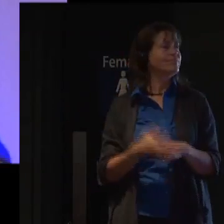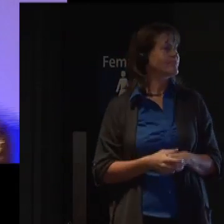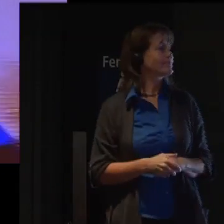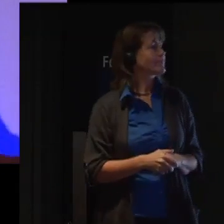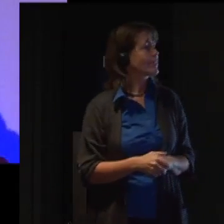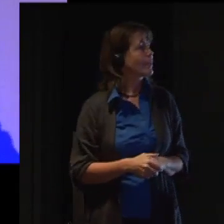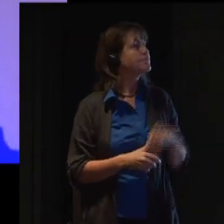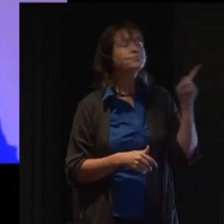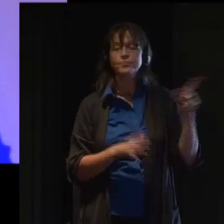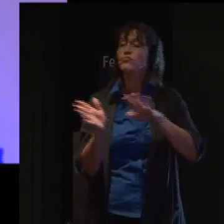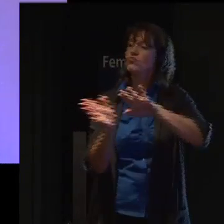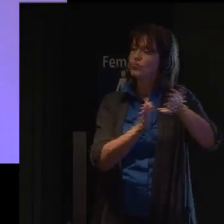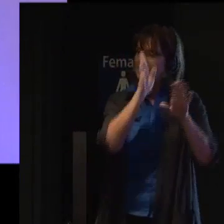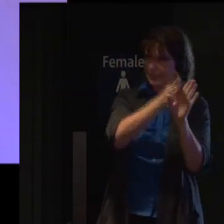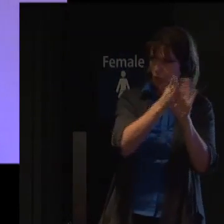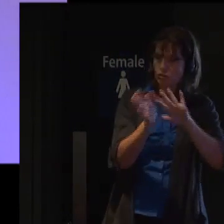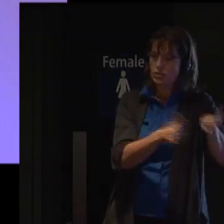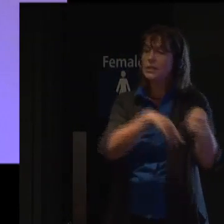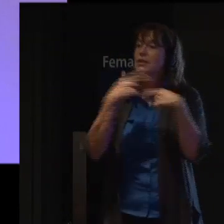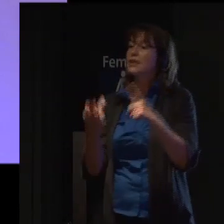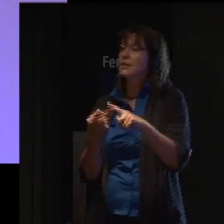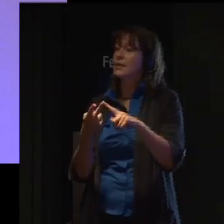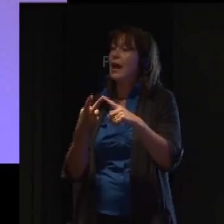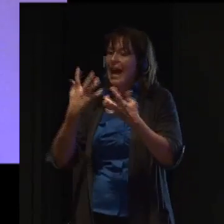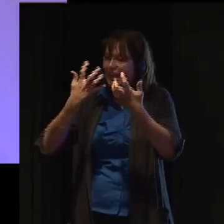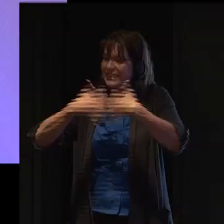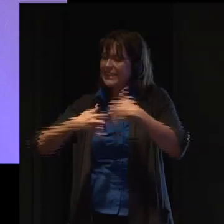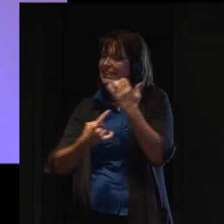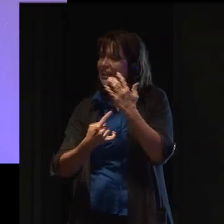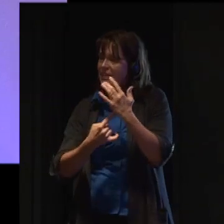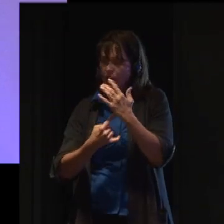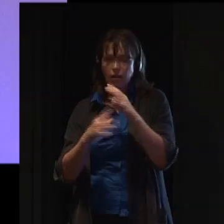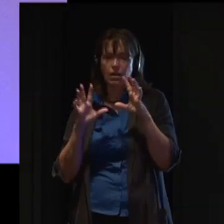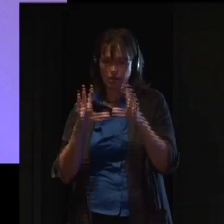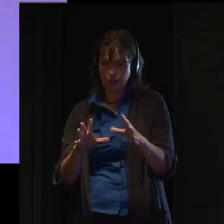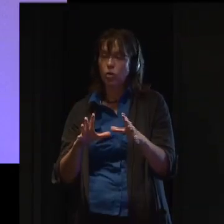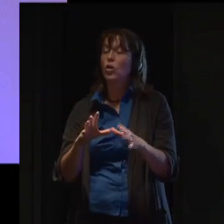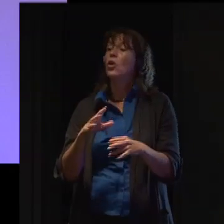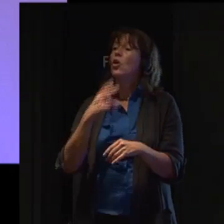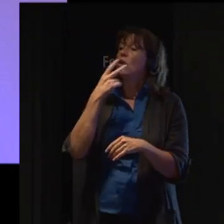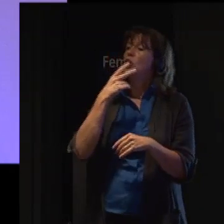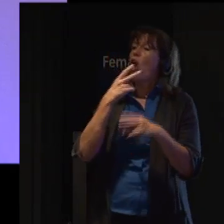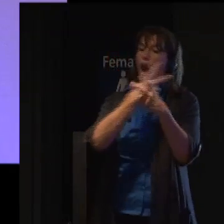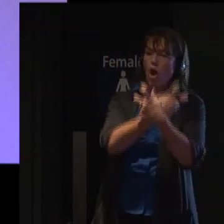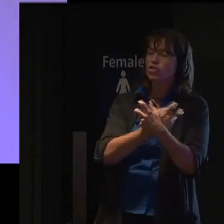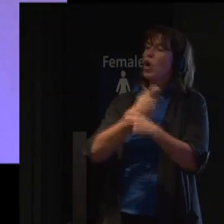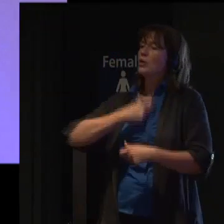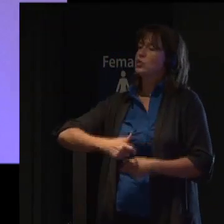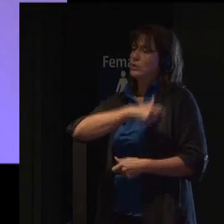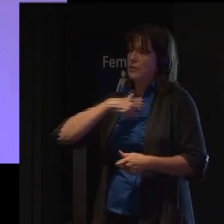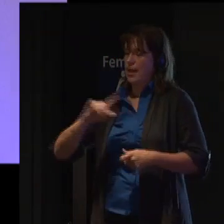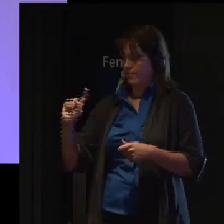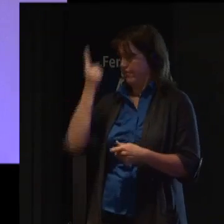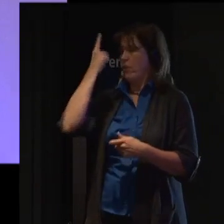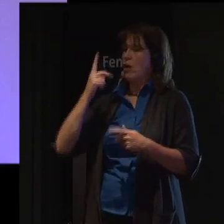that you know how we operate. We started with the UEFA Euro 2008 in Austria and Switzerland. Live Emotions was